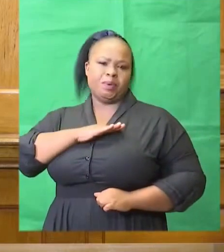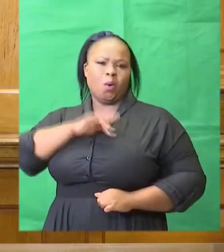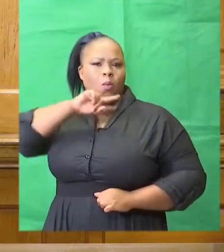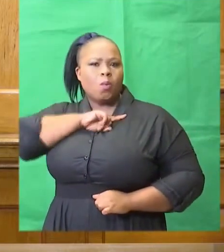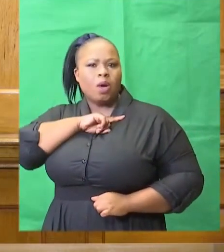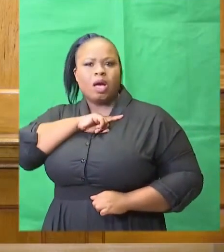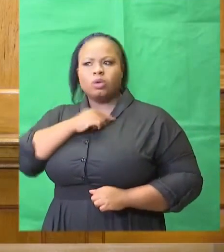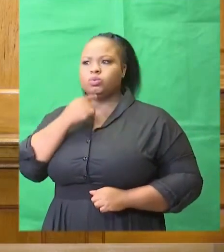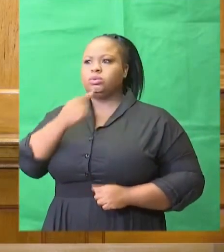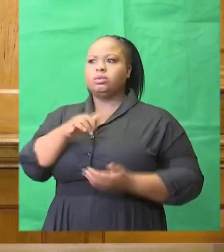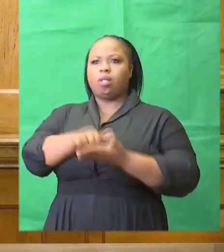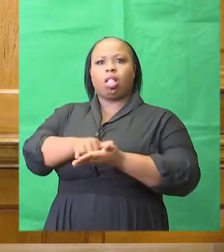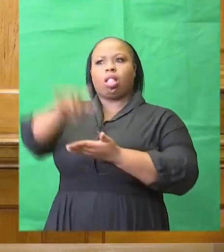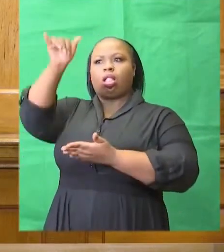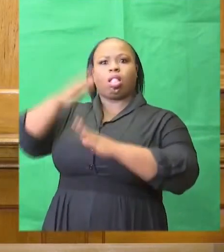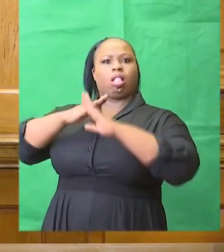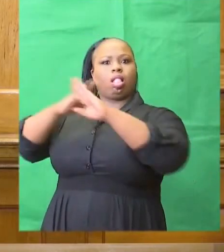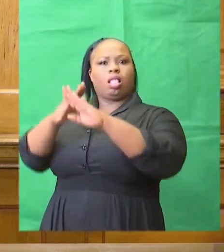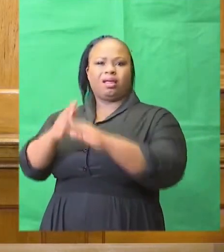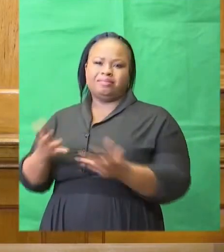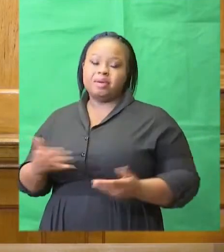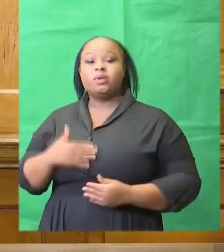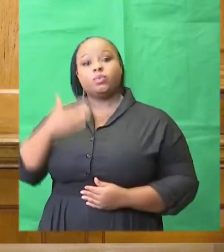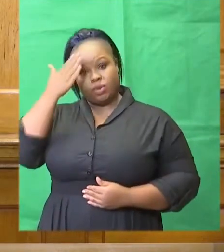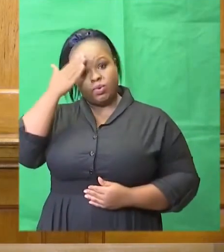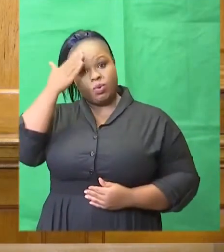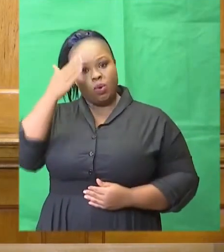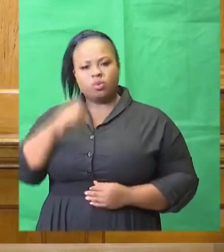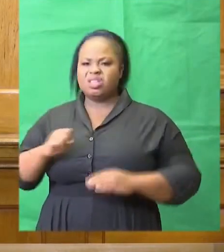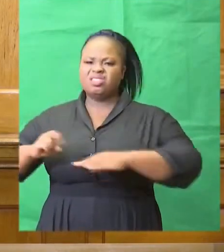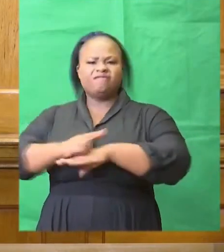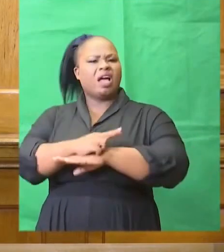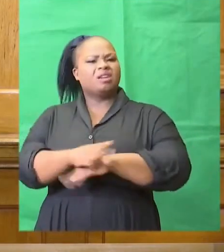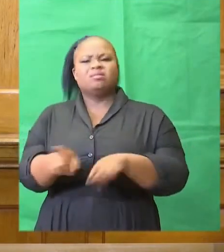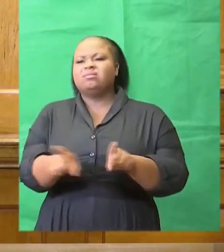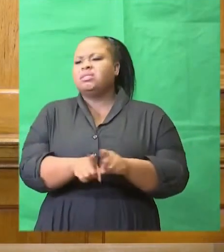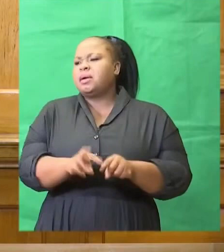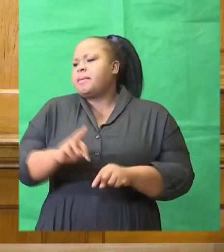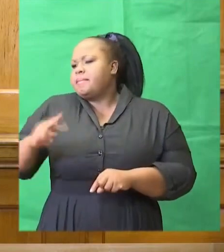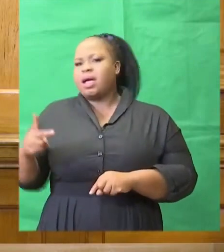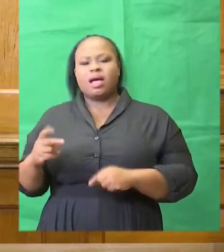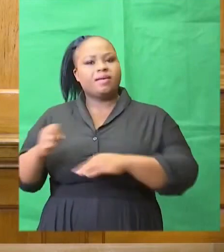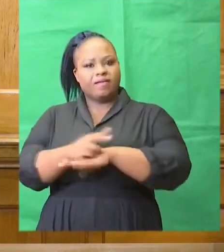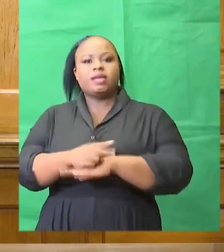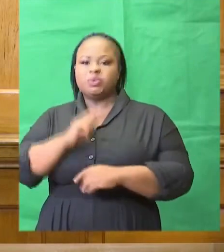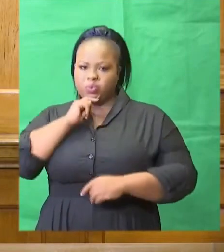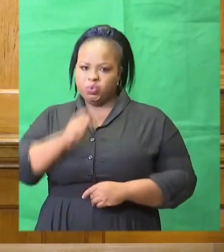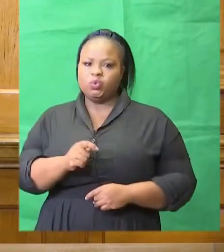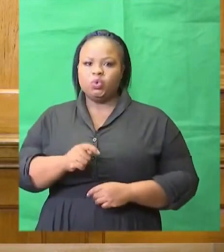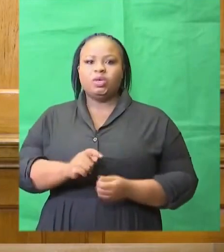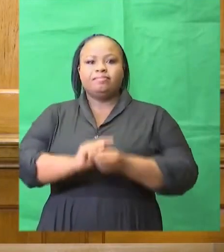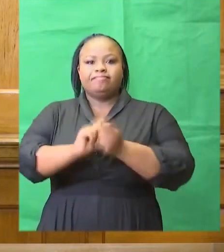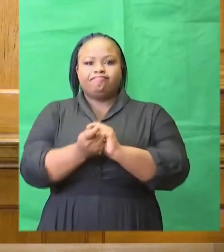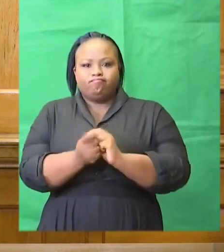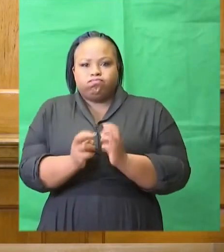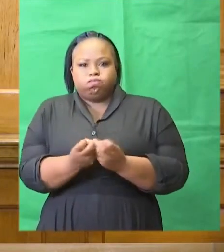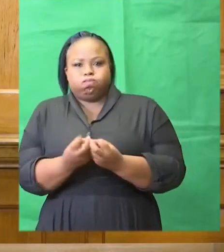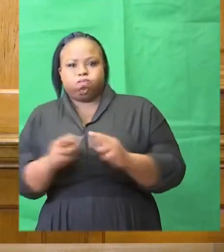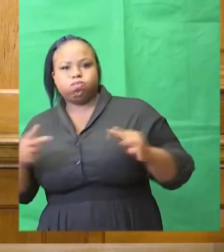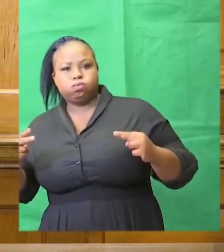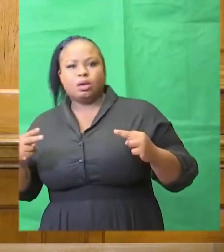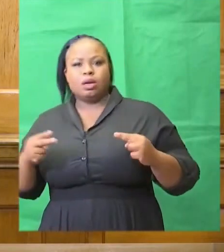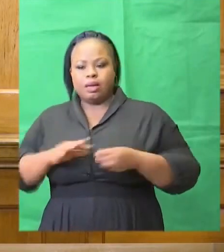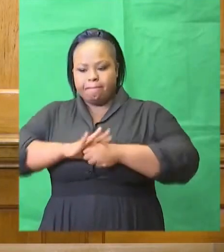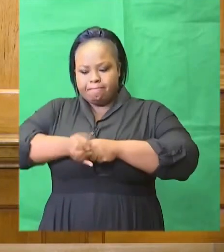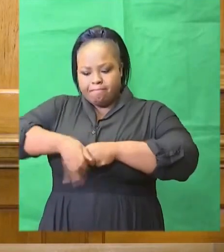restrictions in place. We know that this virus, like all viruses, does mutate and form